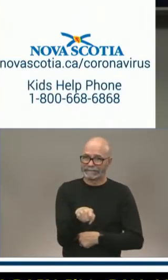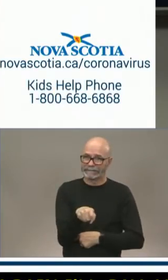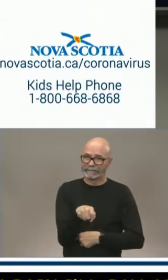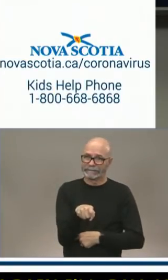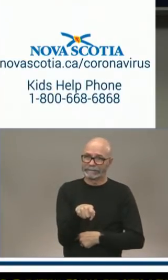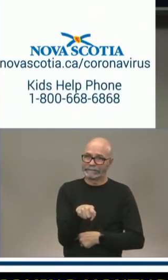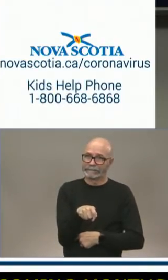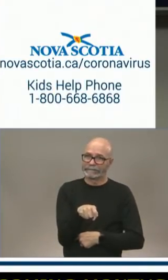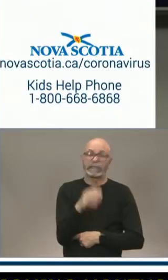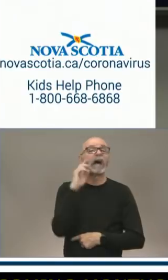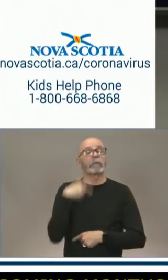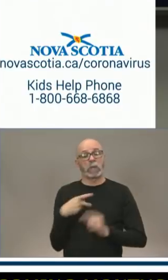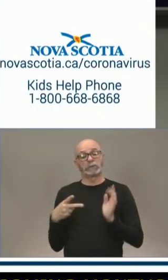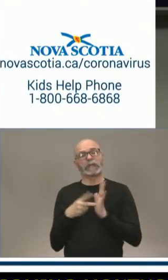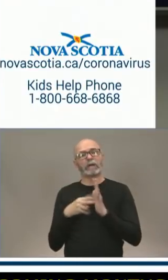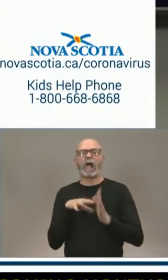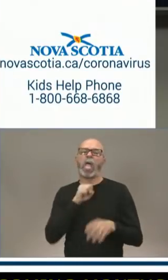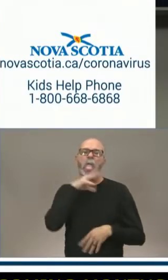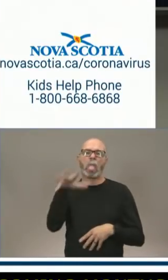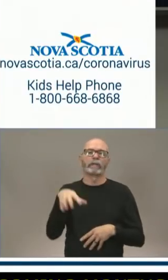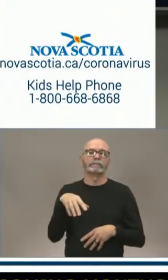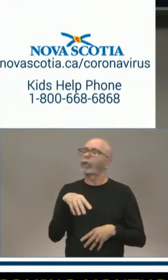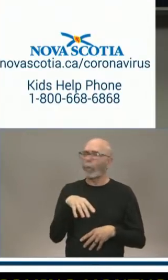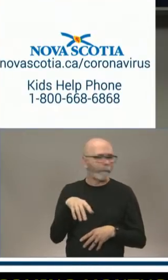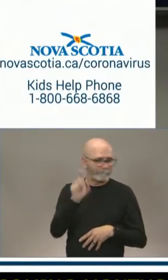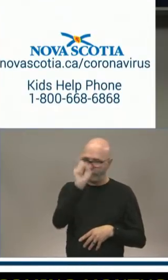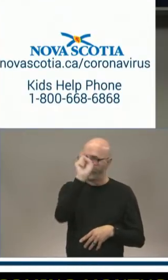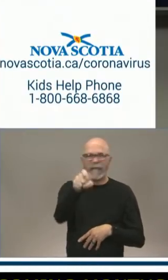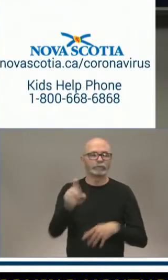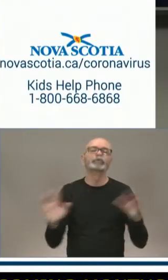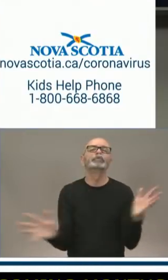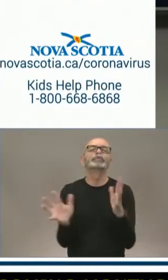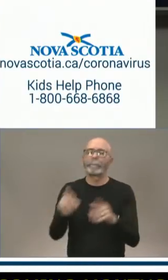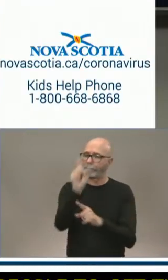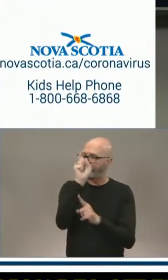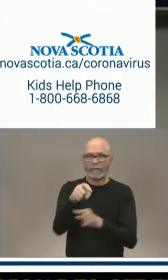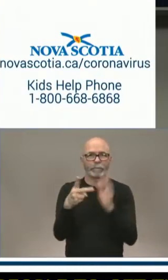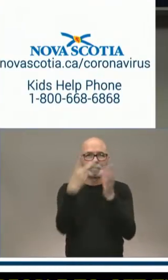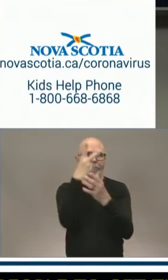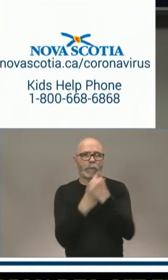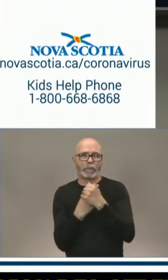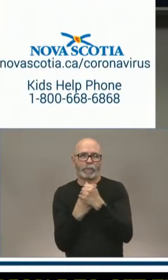dose. And that's what we remain focused on. That full